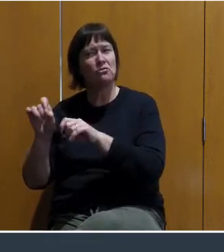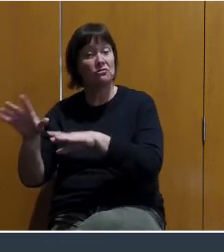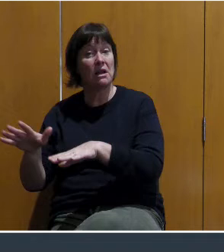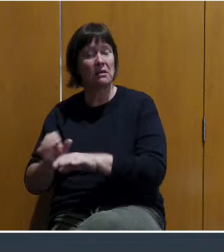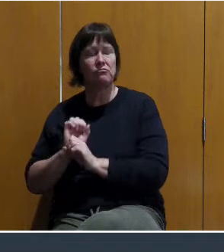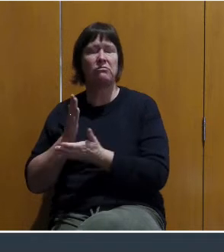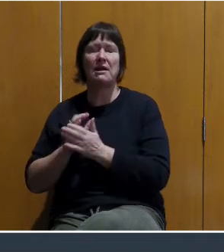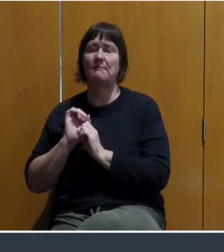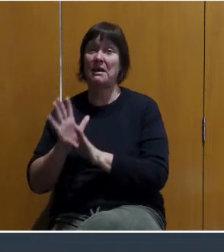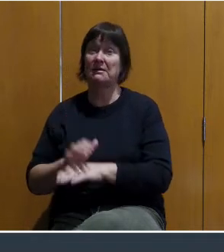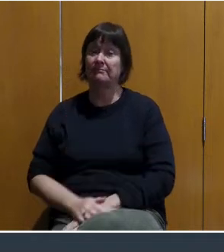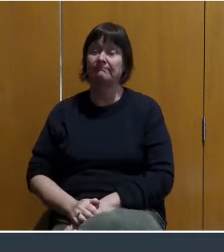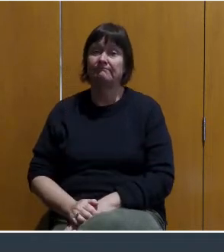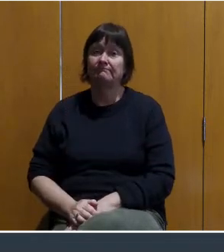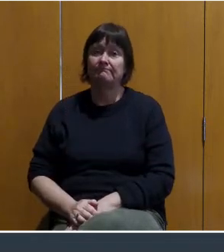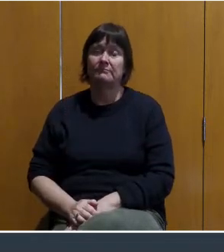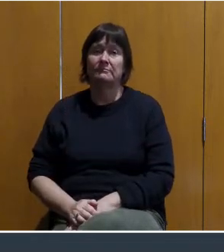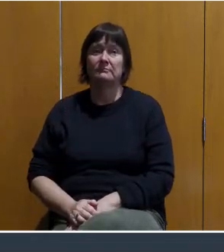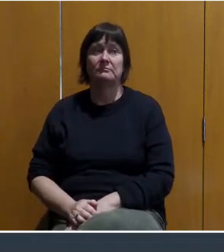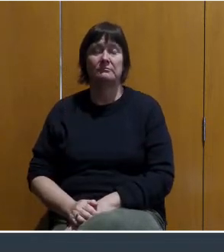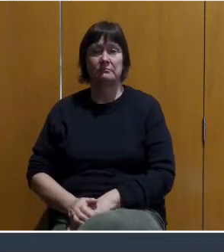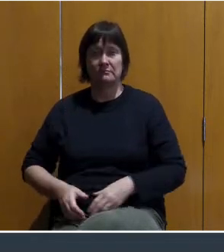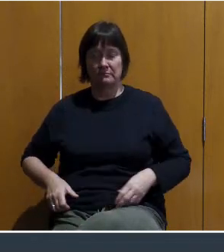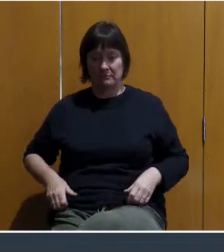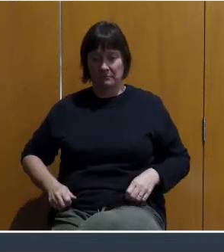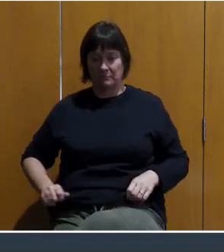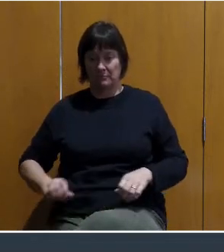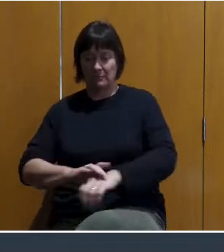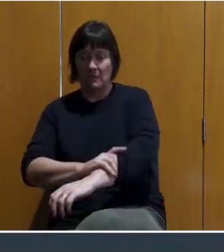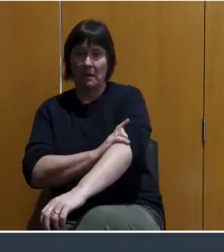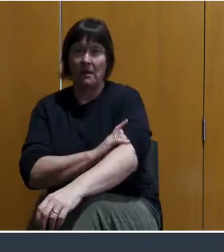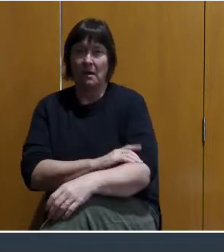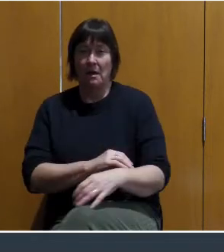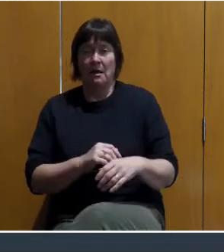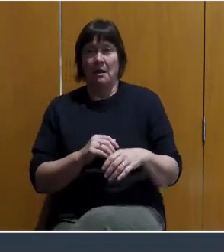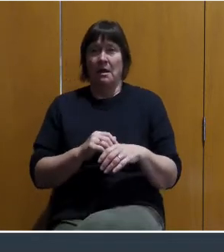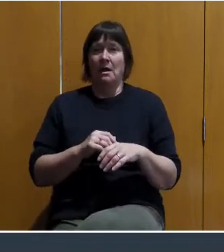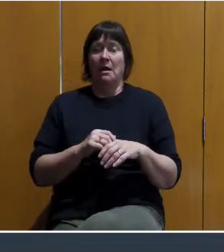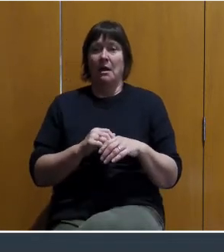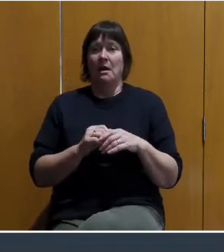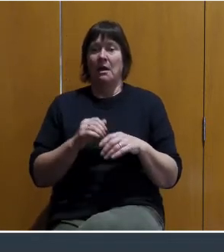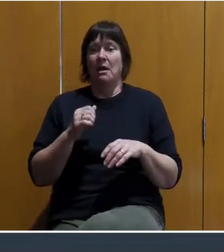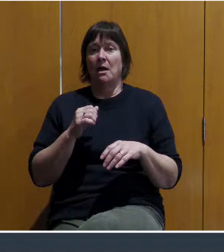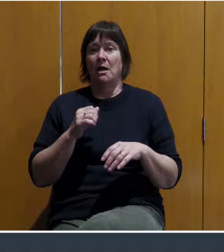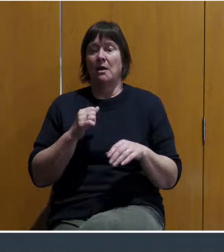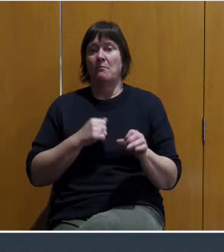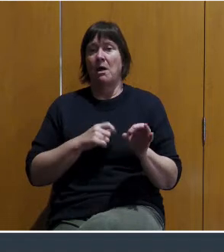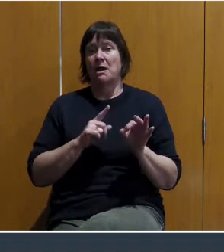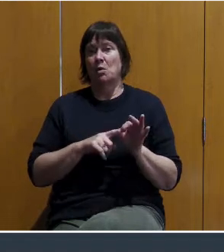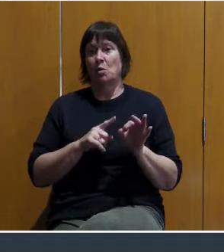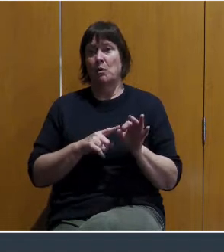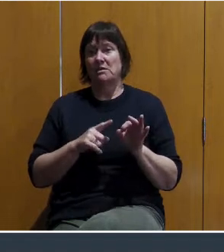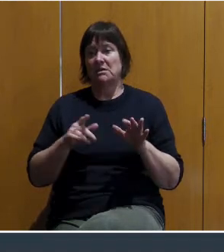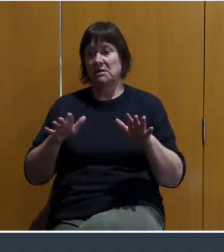Thanks. Councillor Tupney? My question is really around the size and scale of the area that